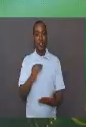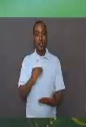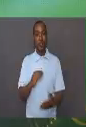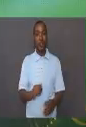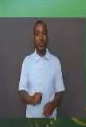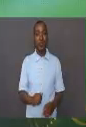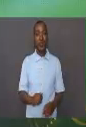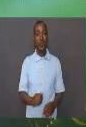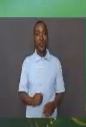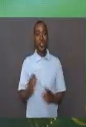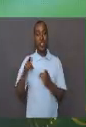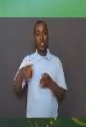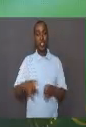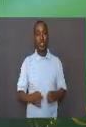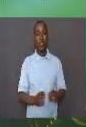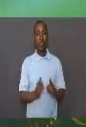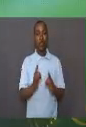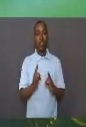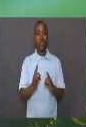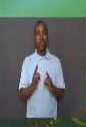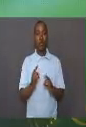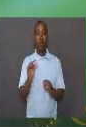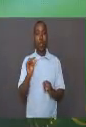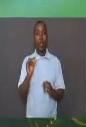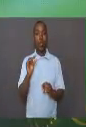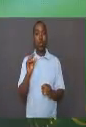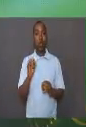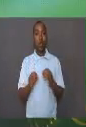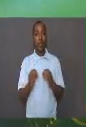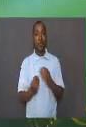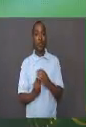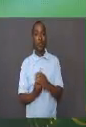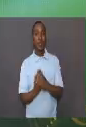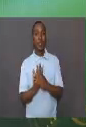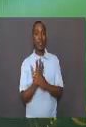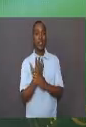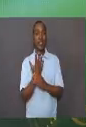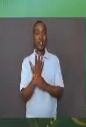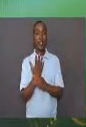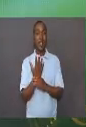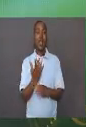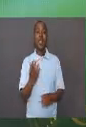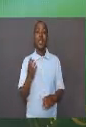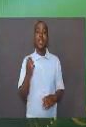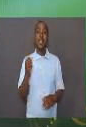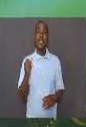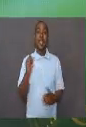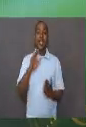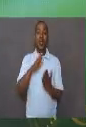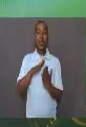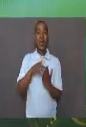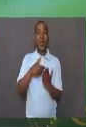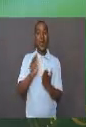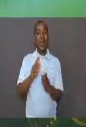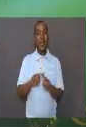learn about methods of growing microorganisms and staining.